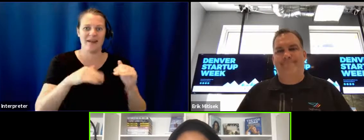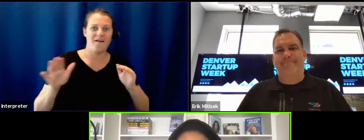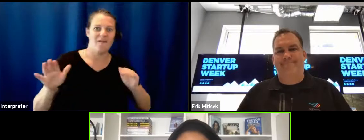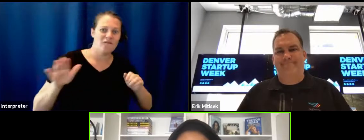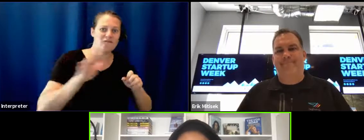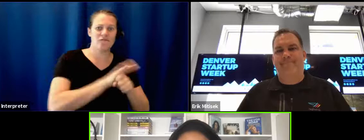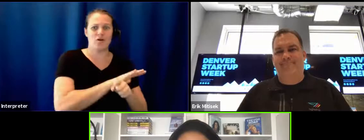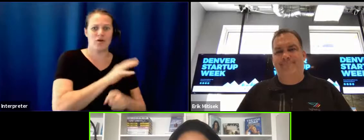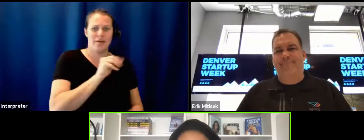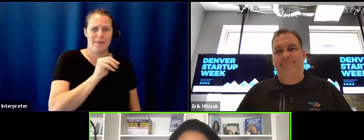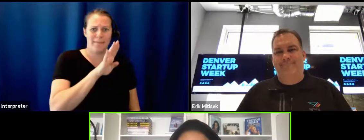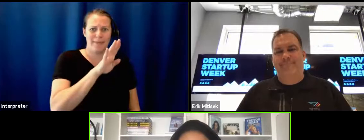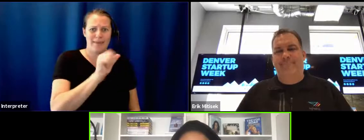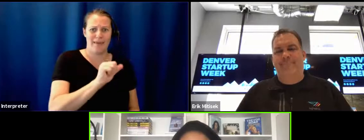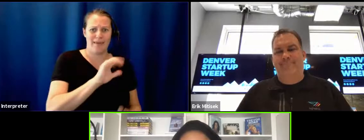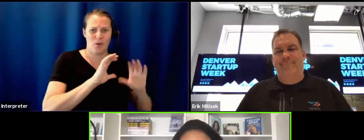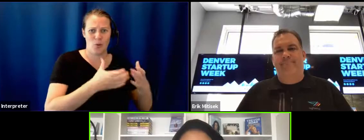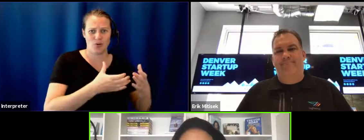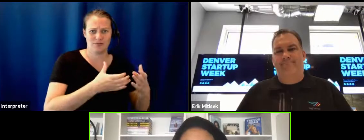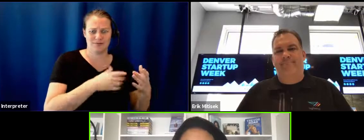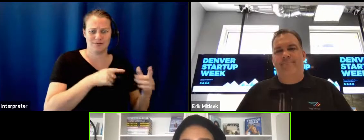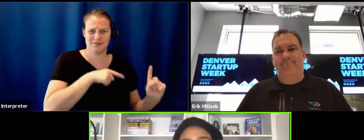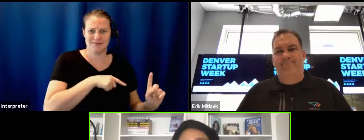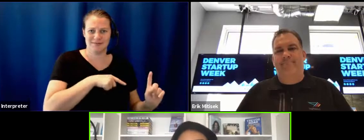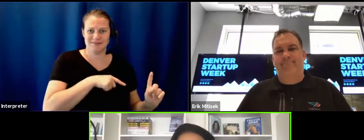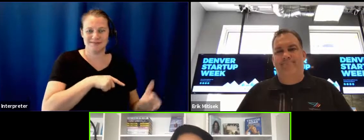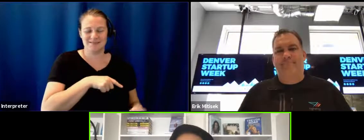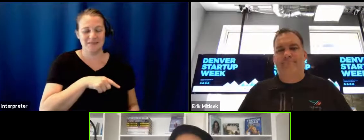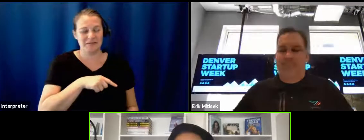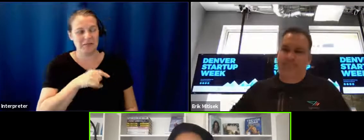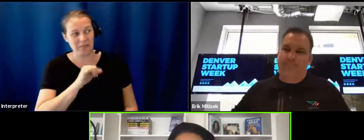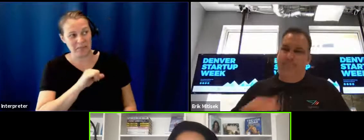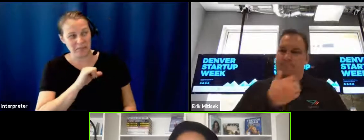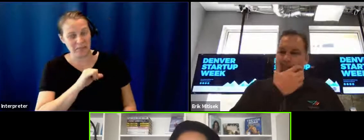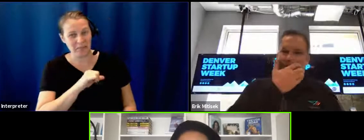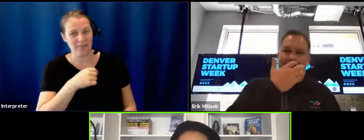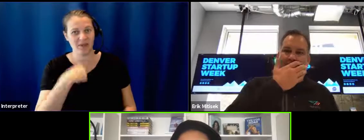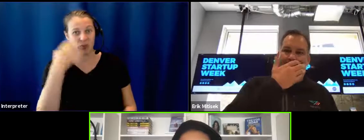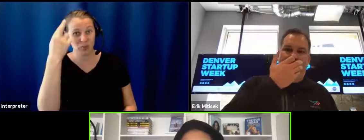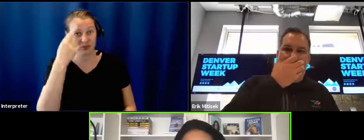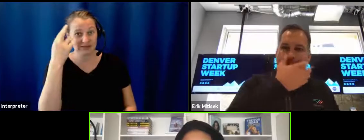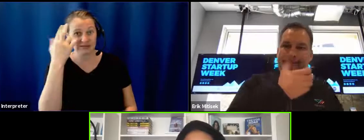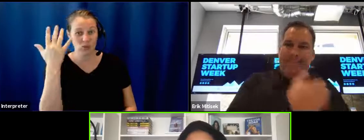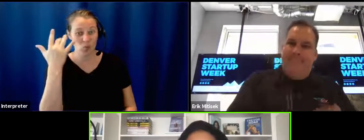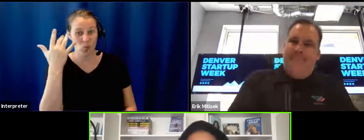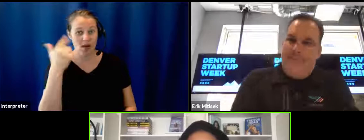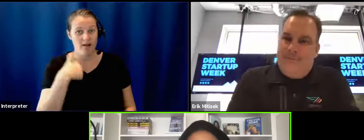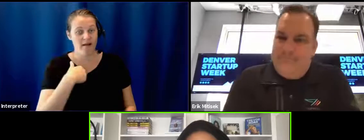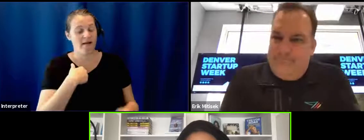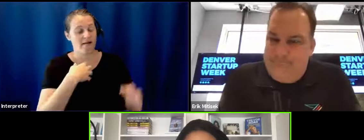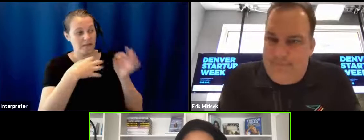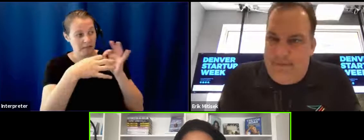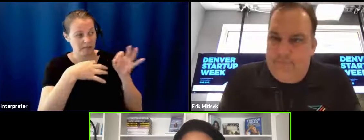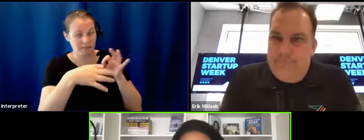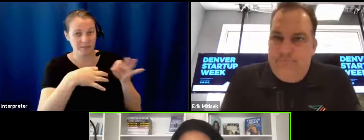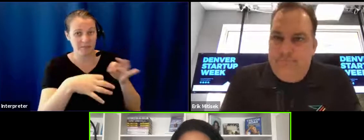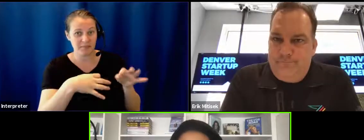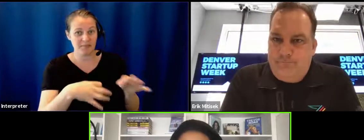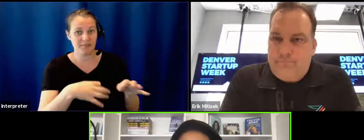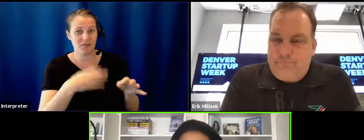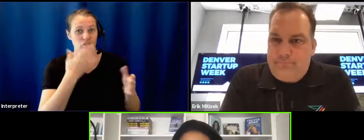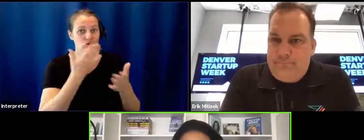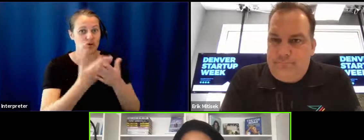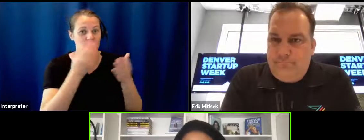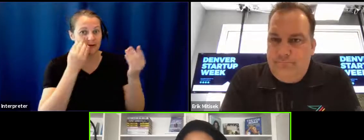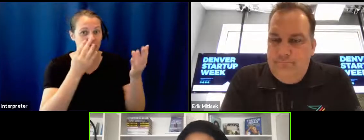course. And the reason I was able to tell her so much and give her so much like tactical